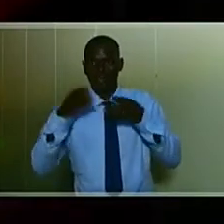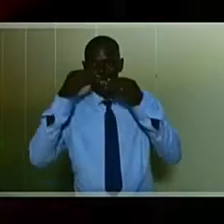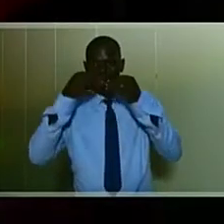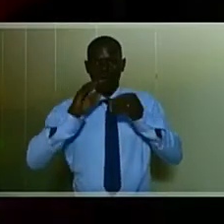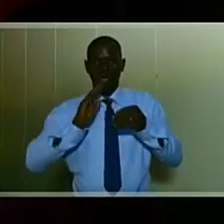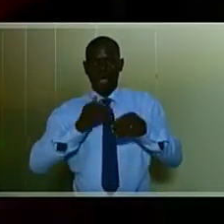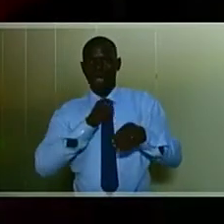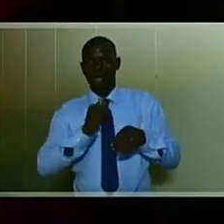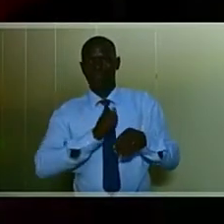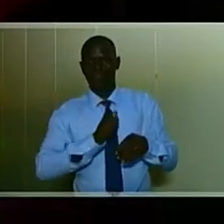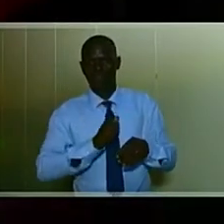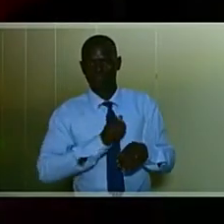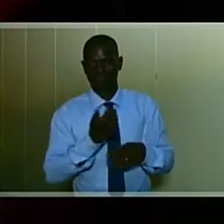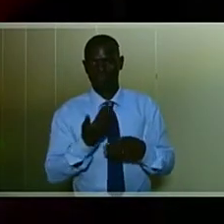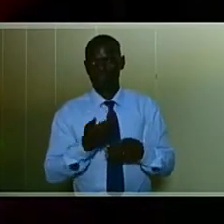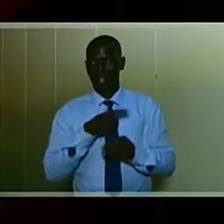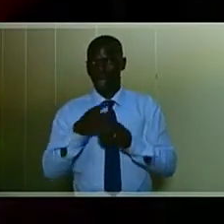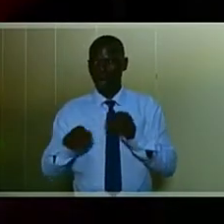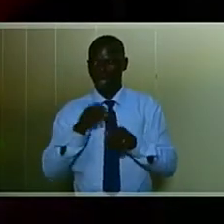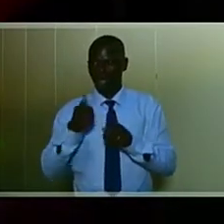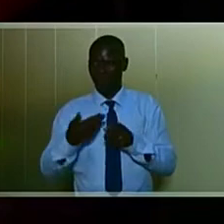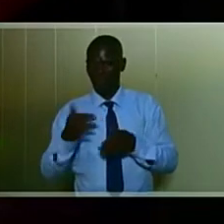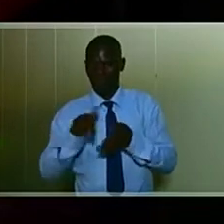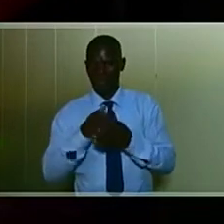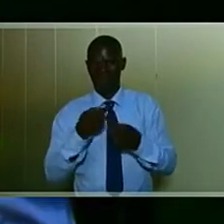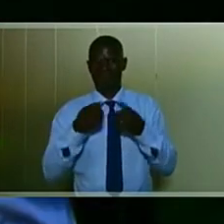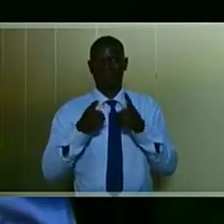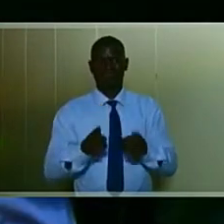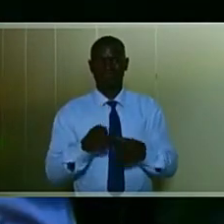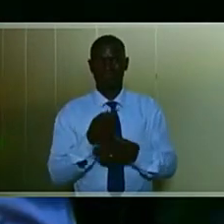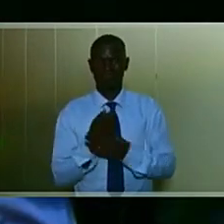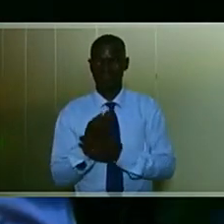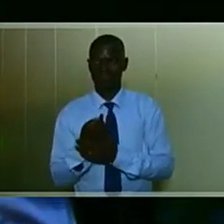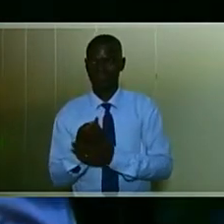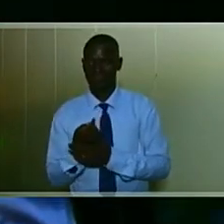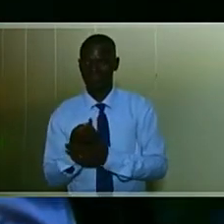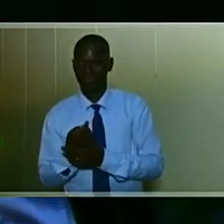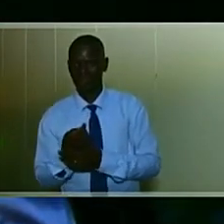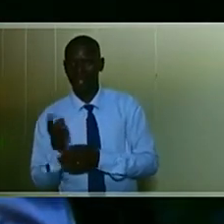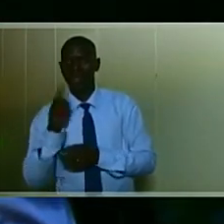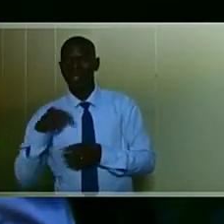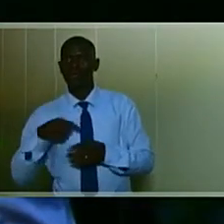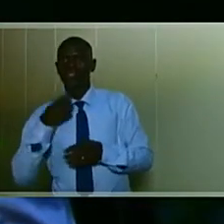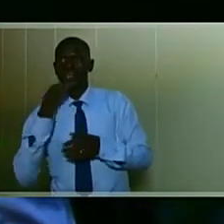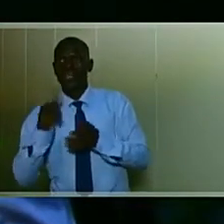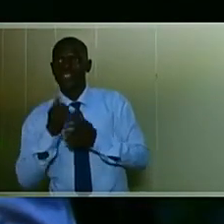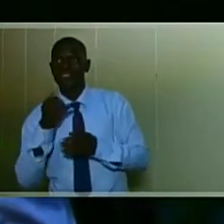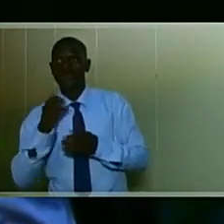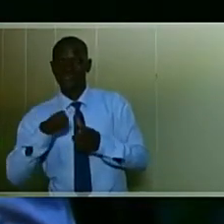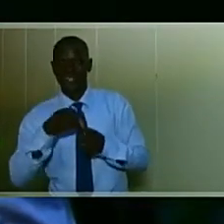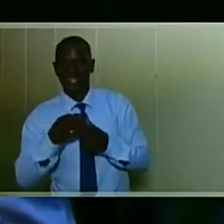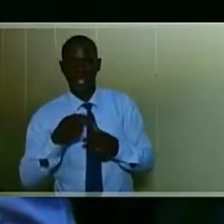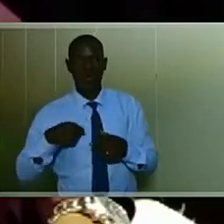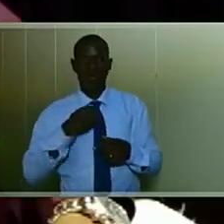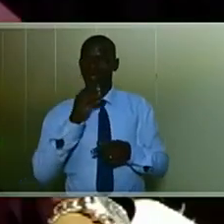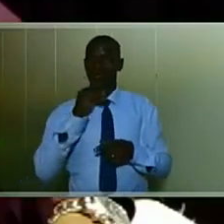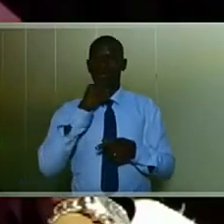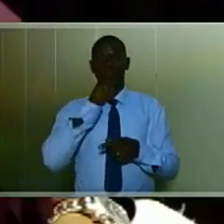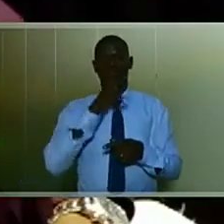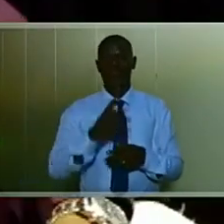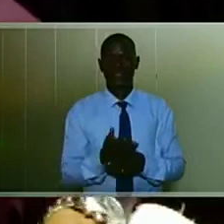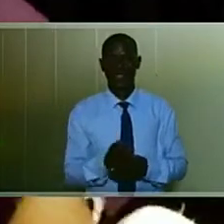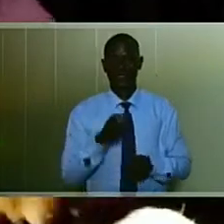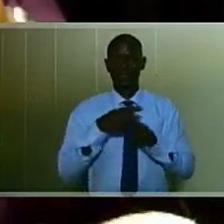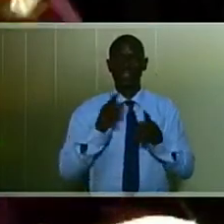so many describe, in an ego trip where we say it's either our way or nothing? The answer is no. The